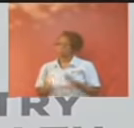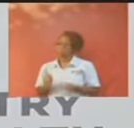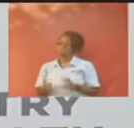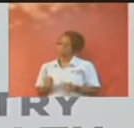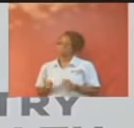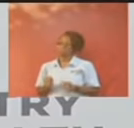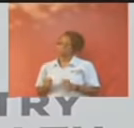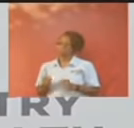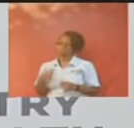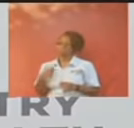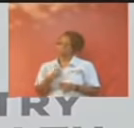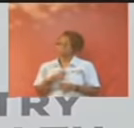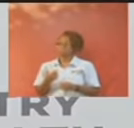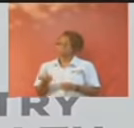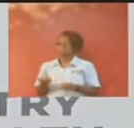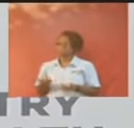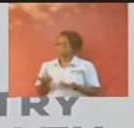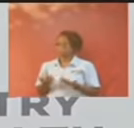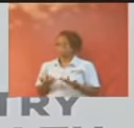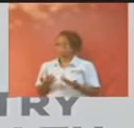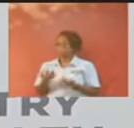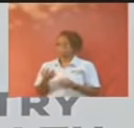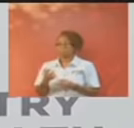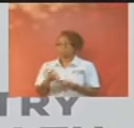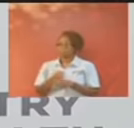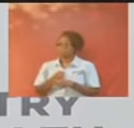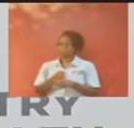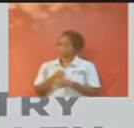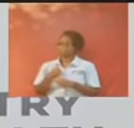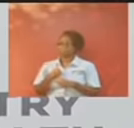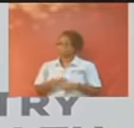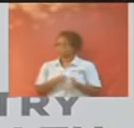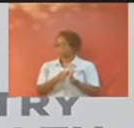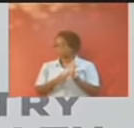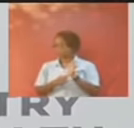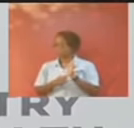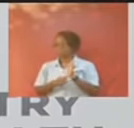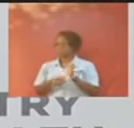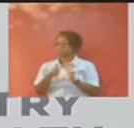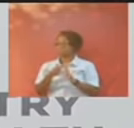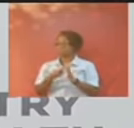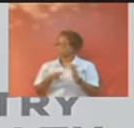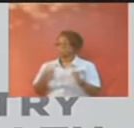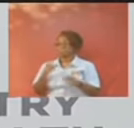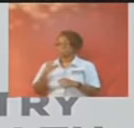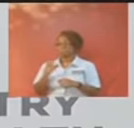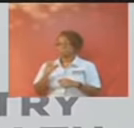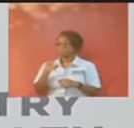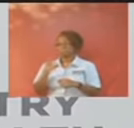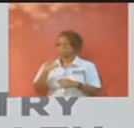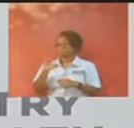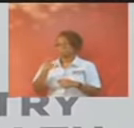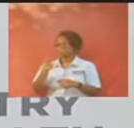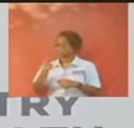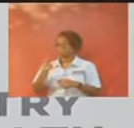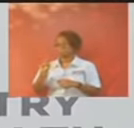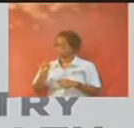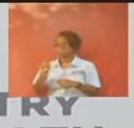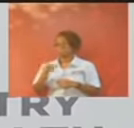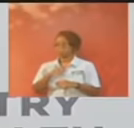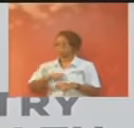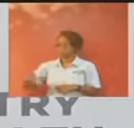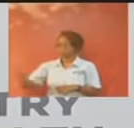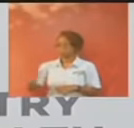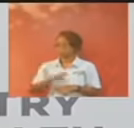Ministry of Foreign and CARICOM Affairs to us. As of this morning, I have not seen that report,